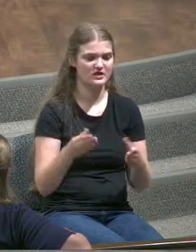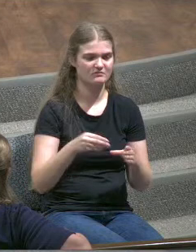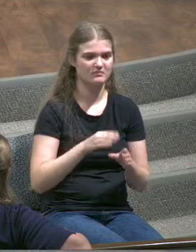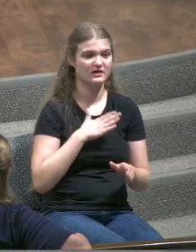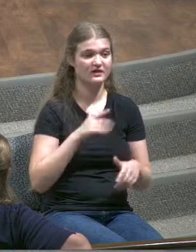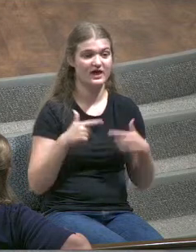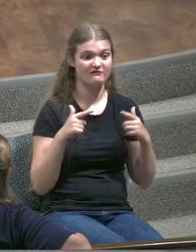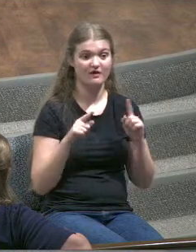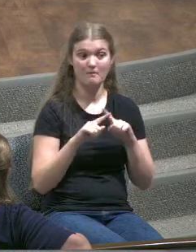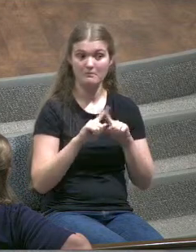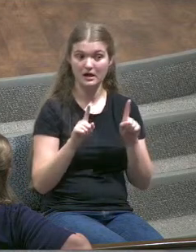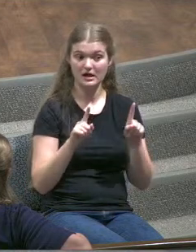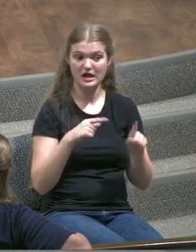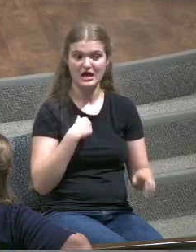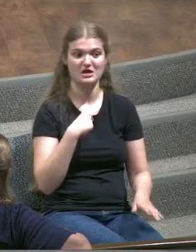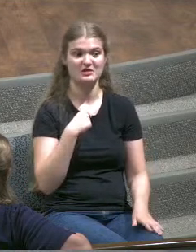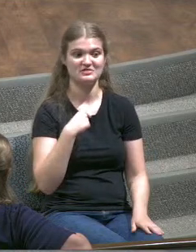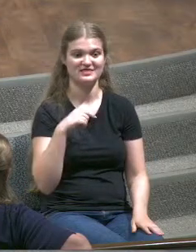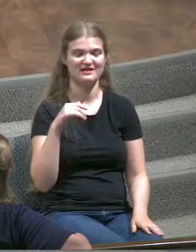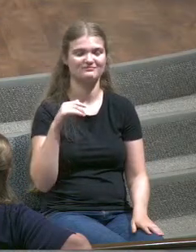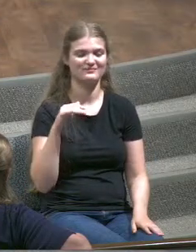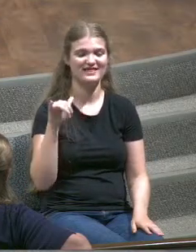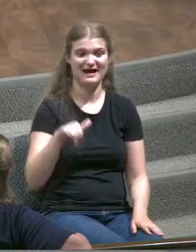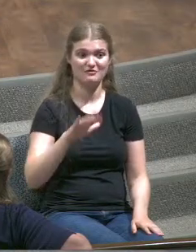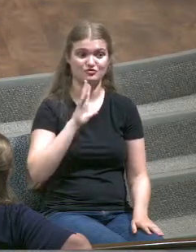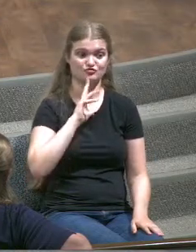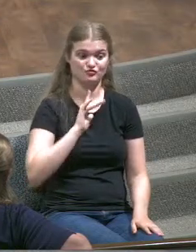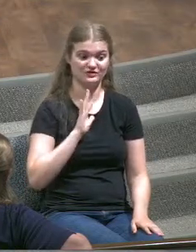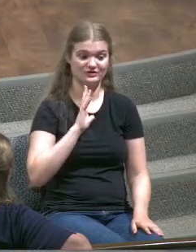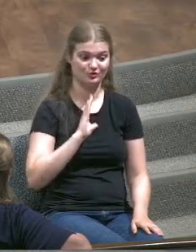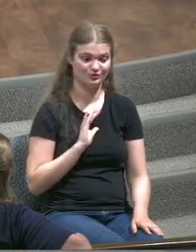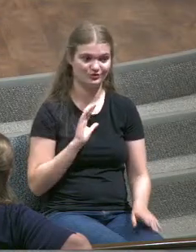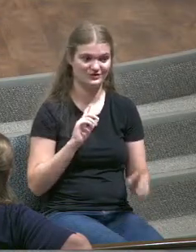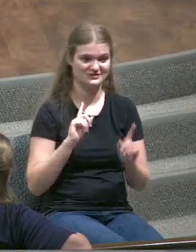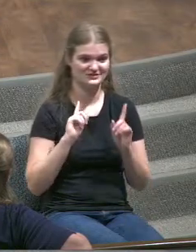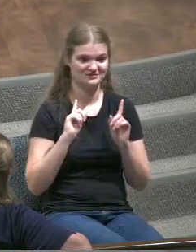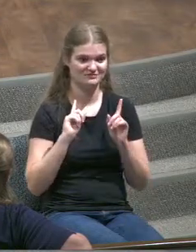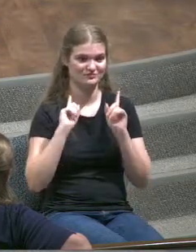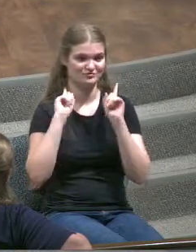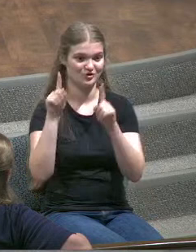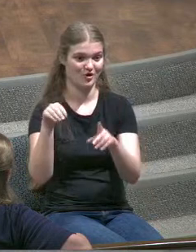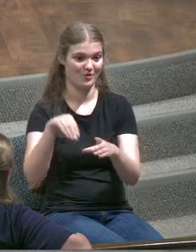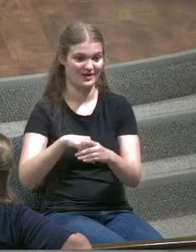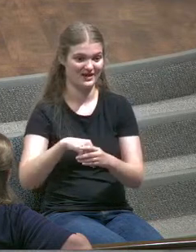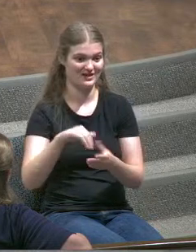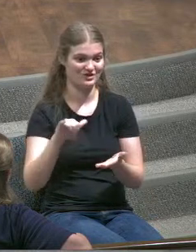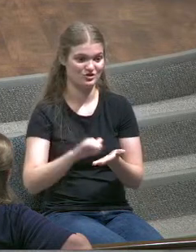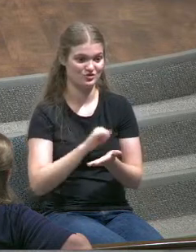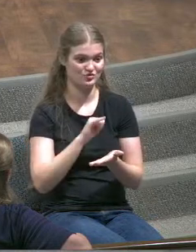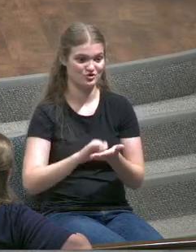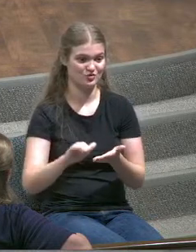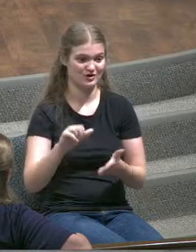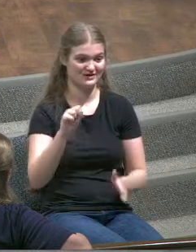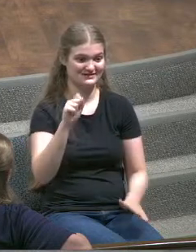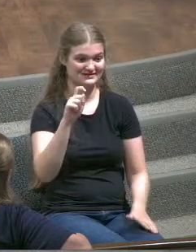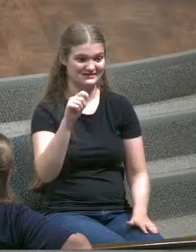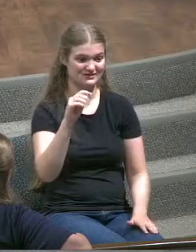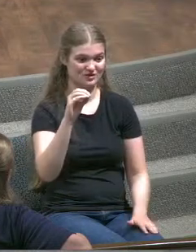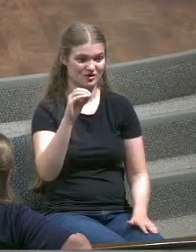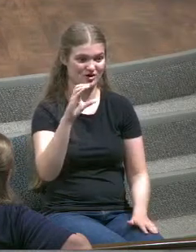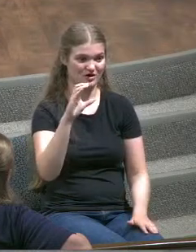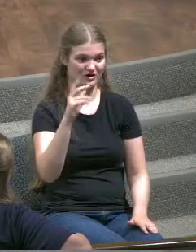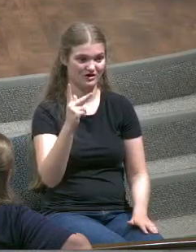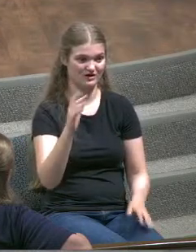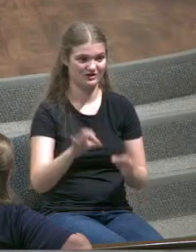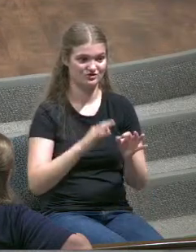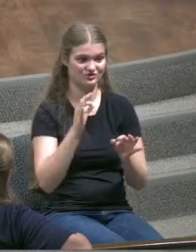cool thing to have that access, that authority, that I could just flash my badge and walk past all these guys with M16s and